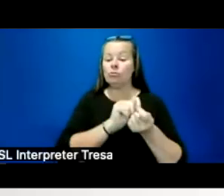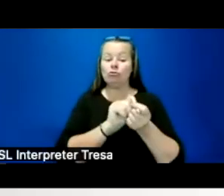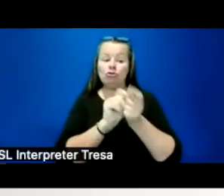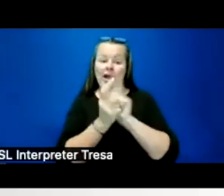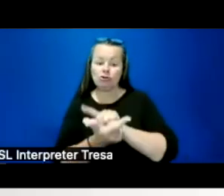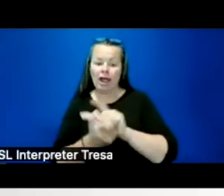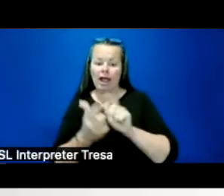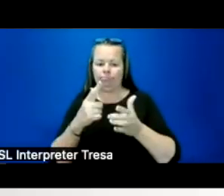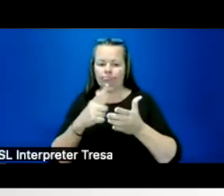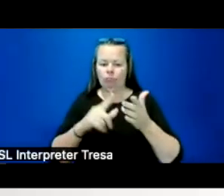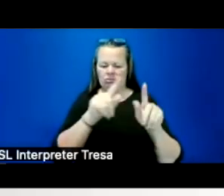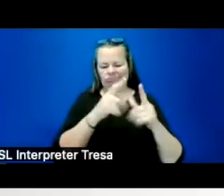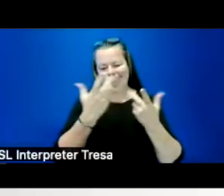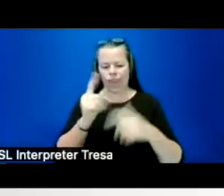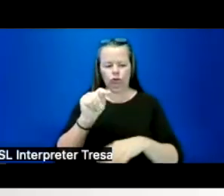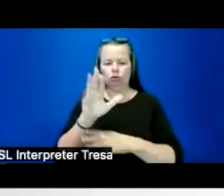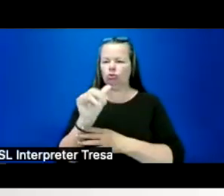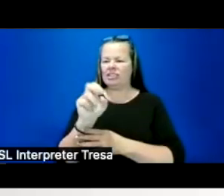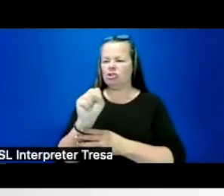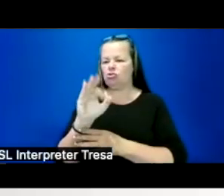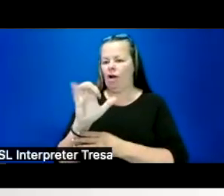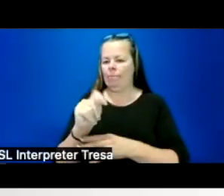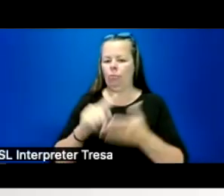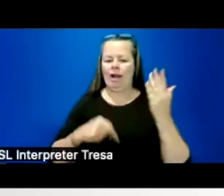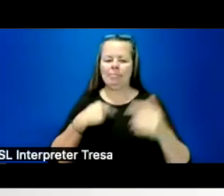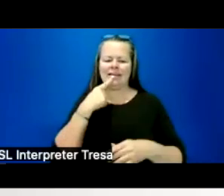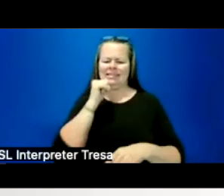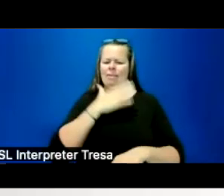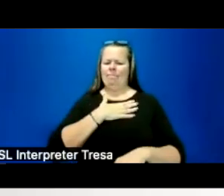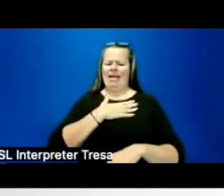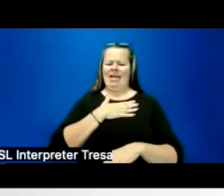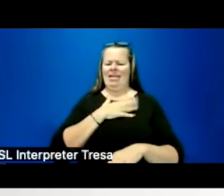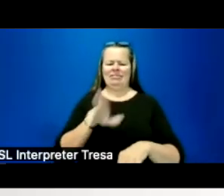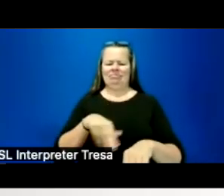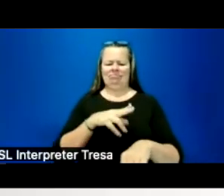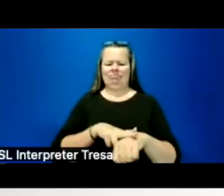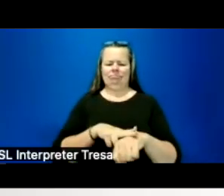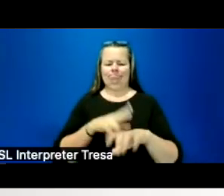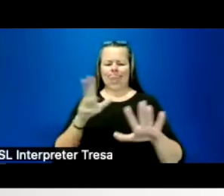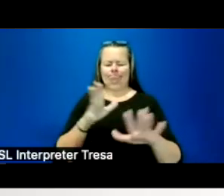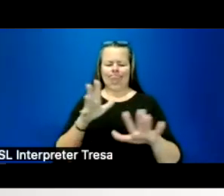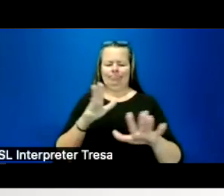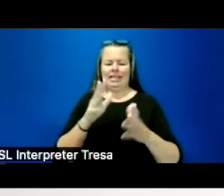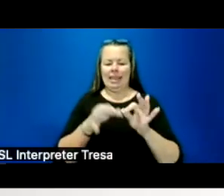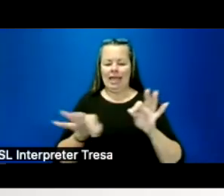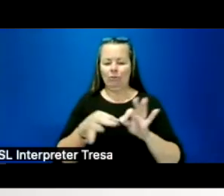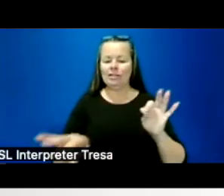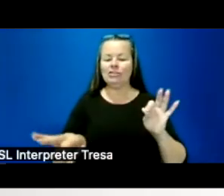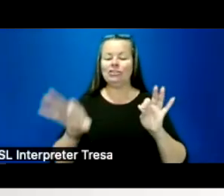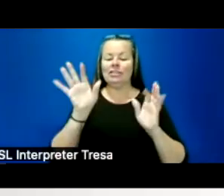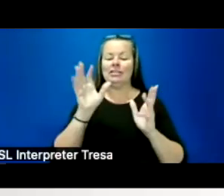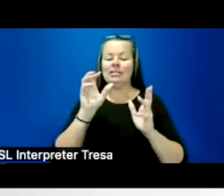language. So before, if you wouldn't speak it properly, like as spoken in the dictionary, or I don't know what methods they did to